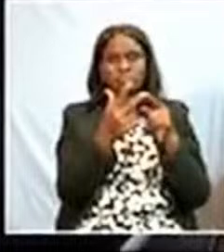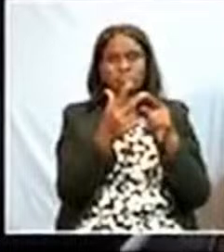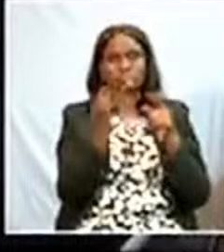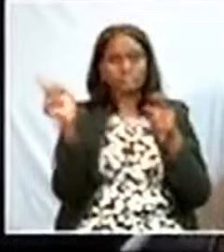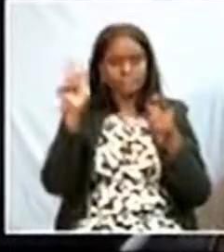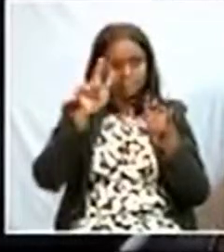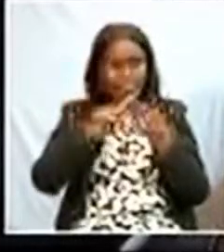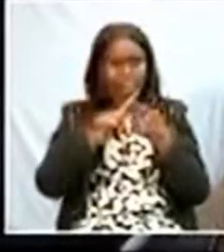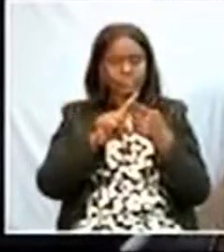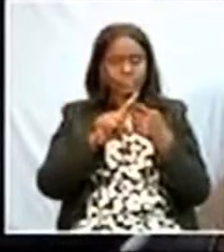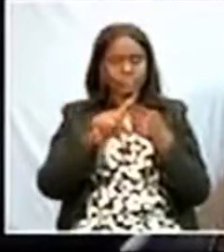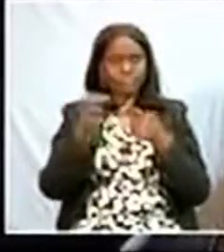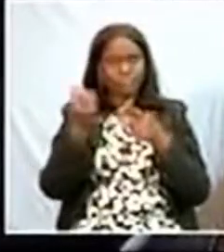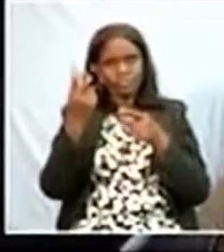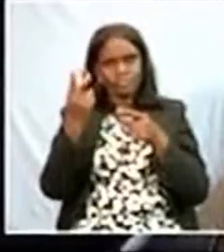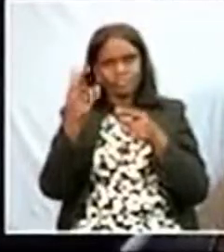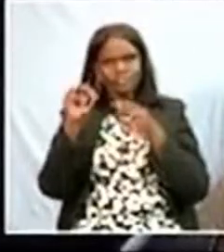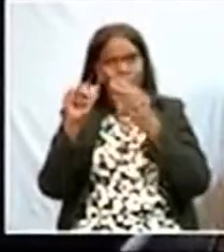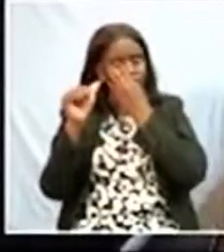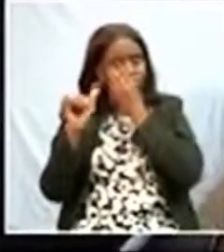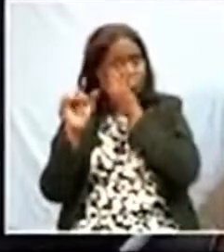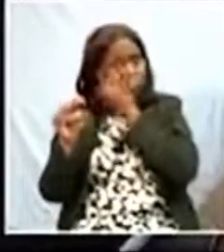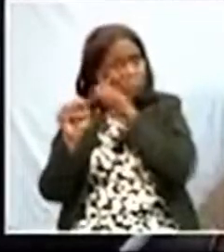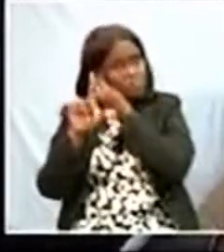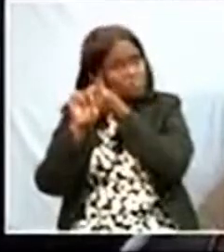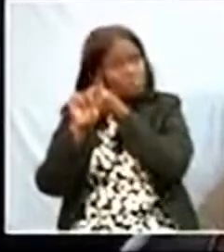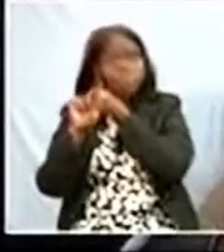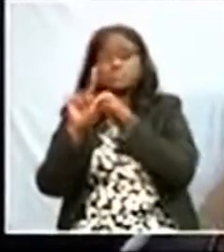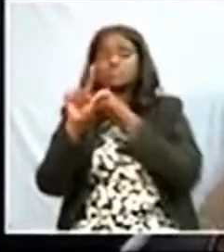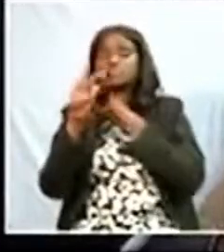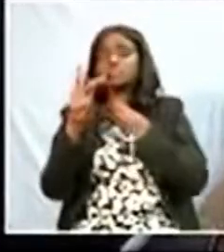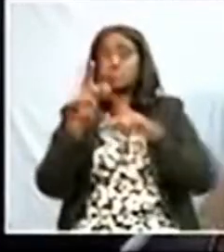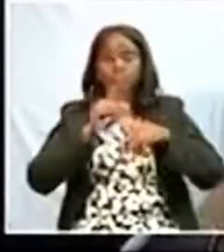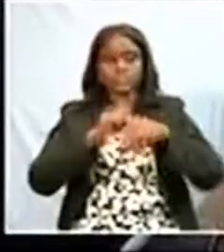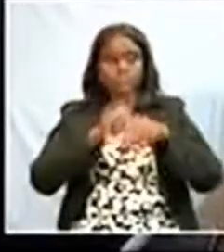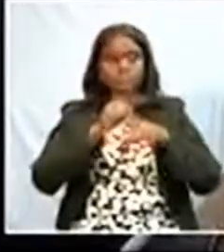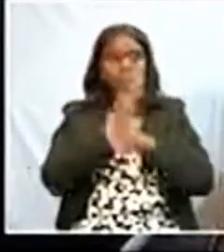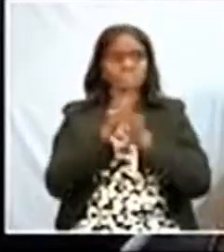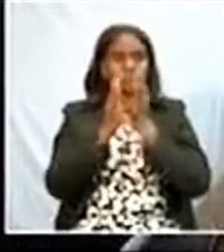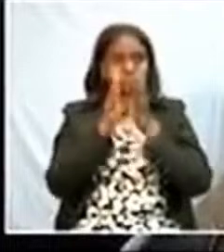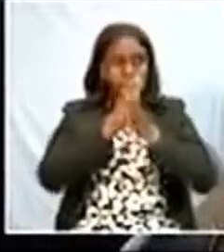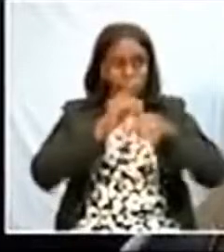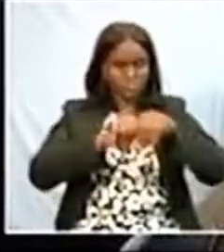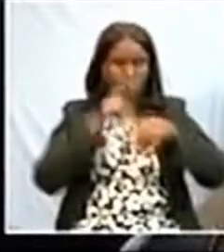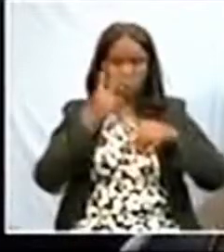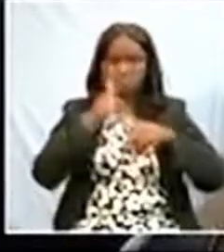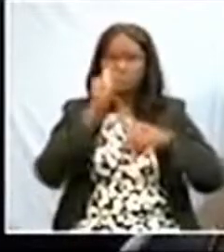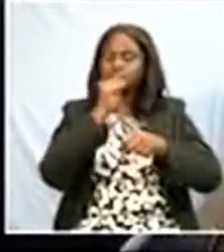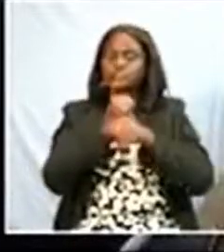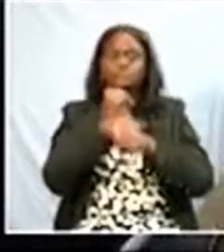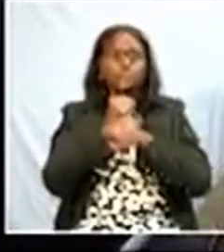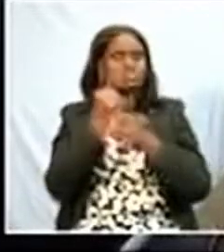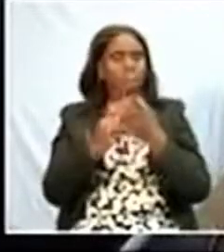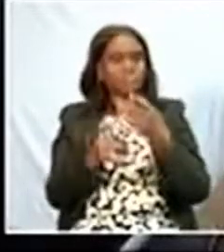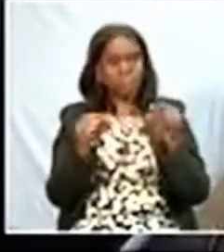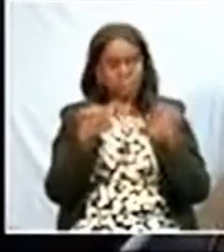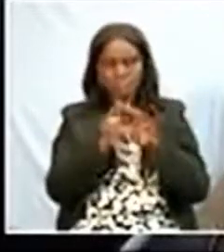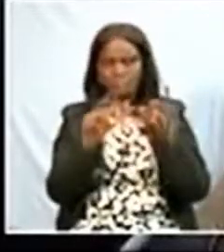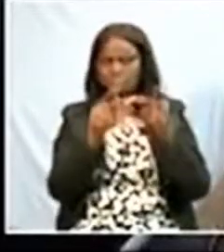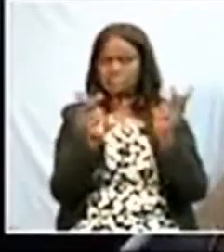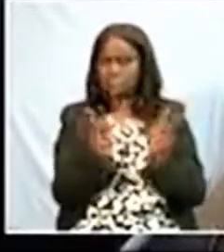up to 12th May 2023 during the construction period? What was it doing on